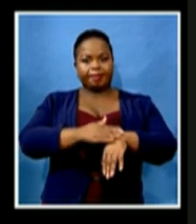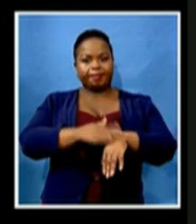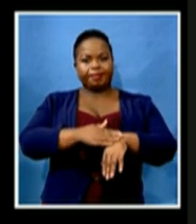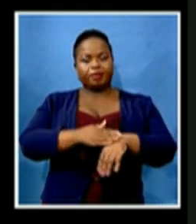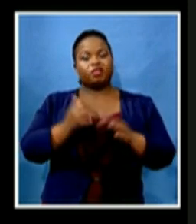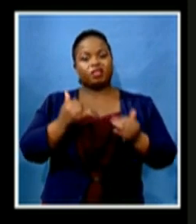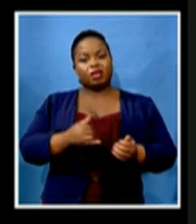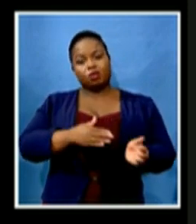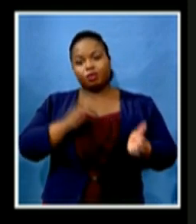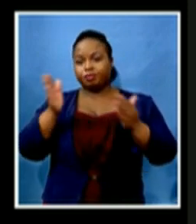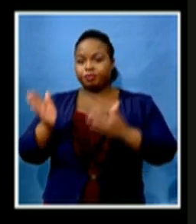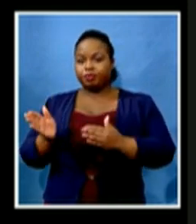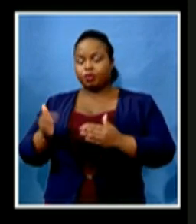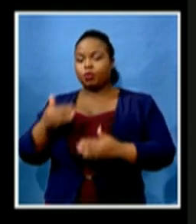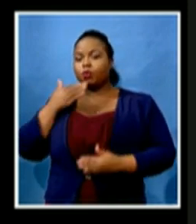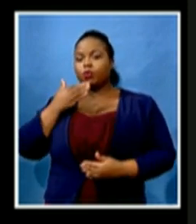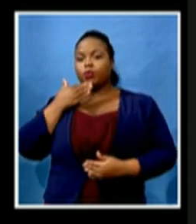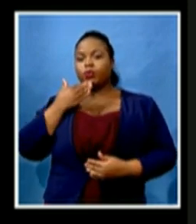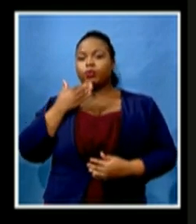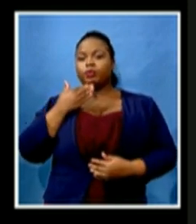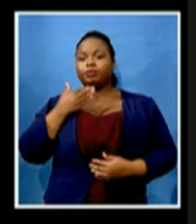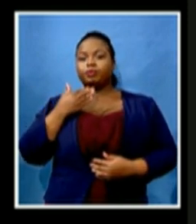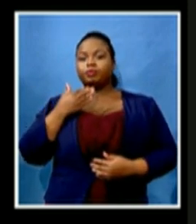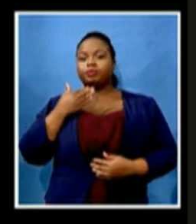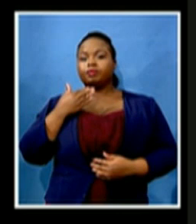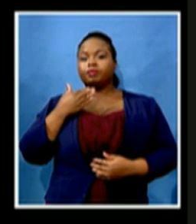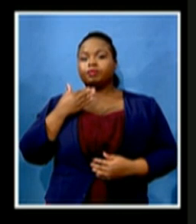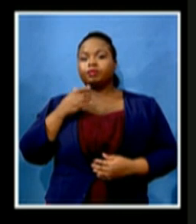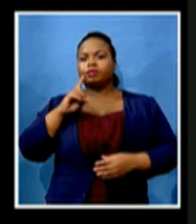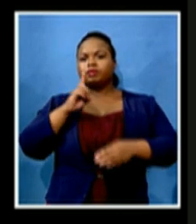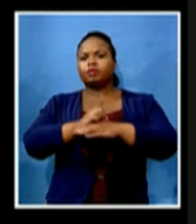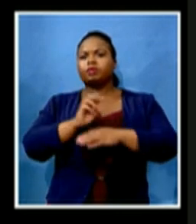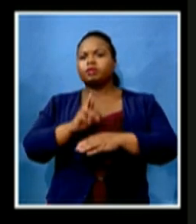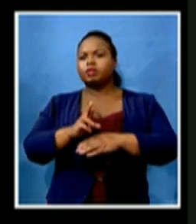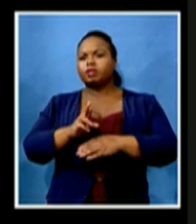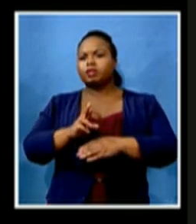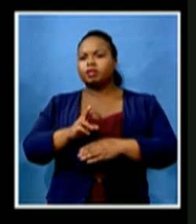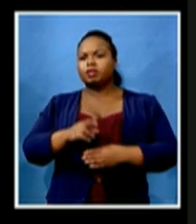be managing the Q&A session.